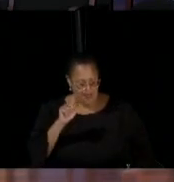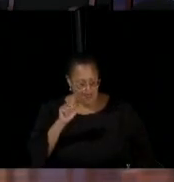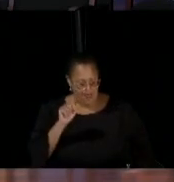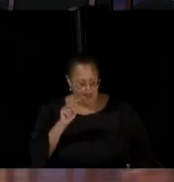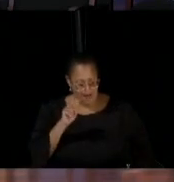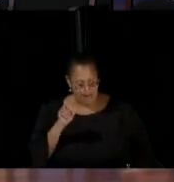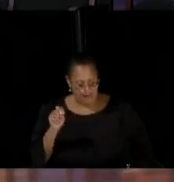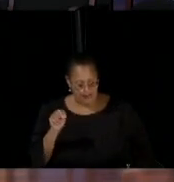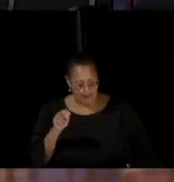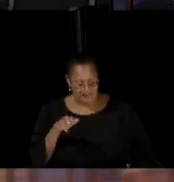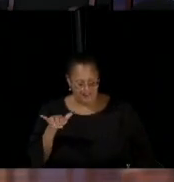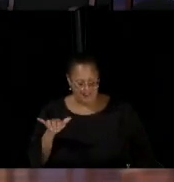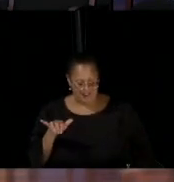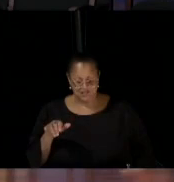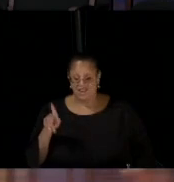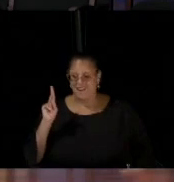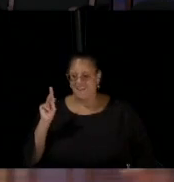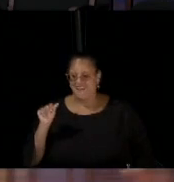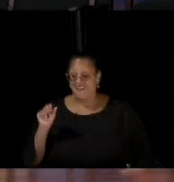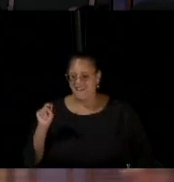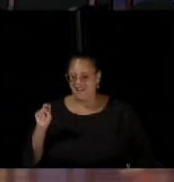Alvin Yechen Kang.